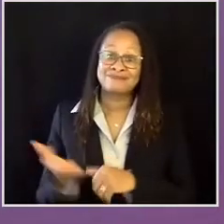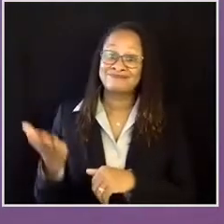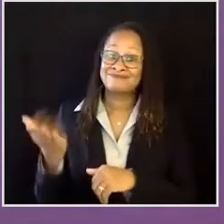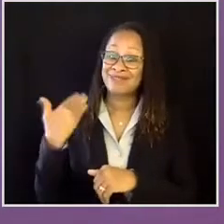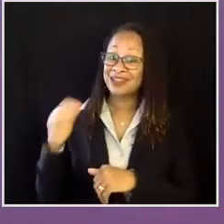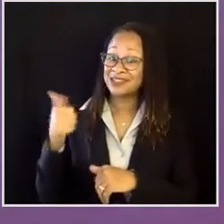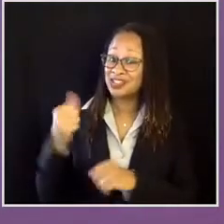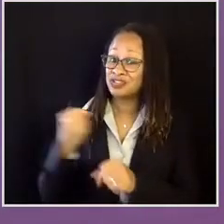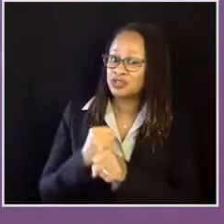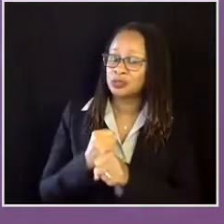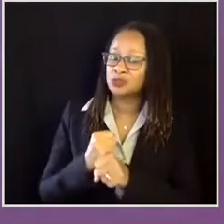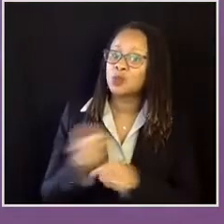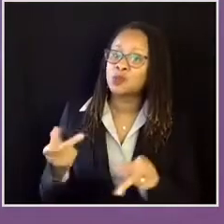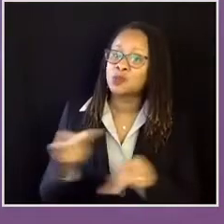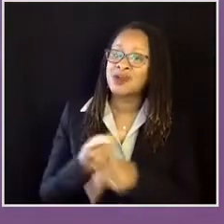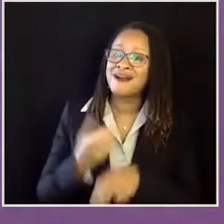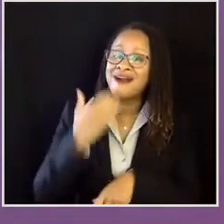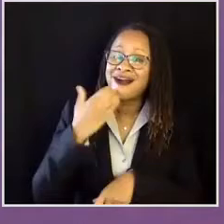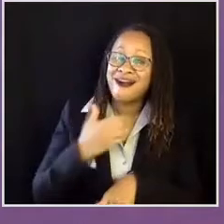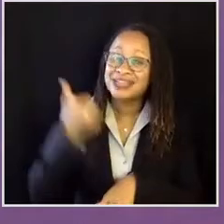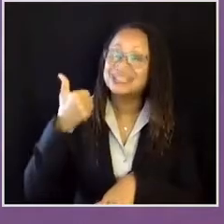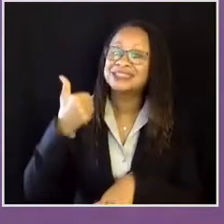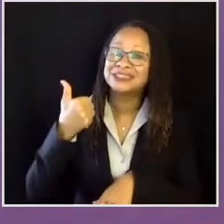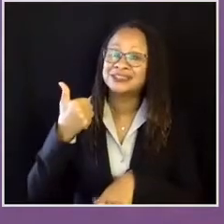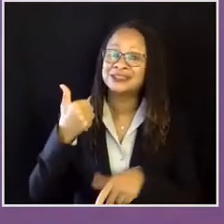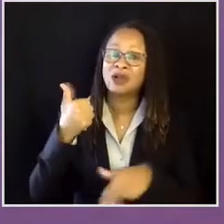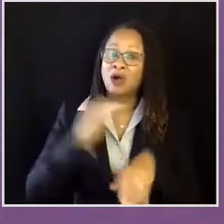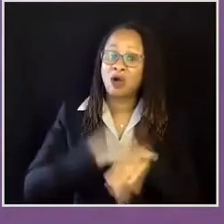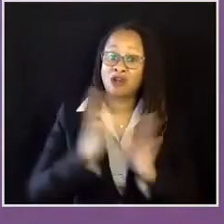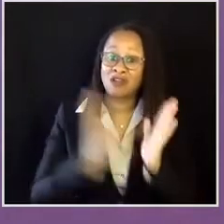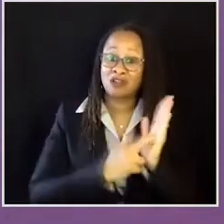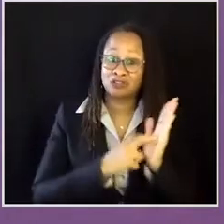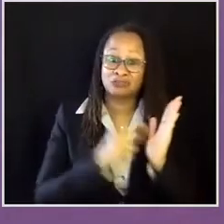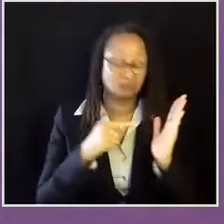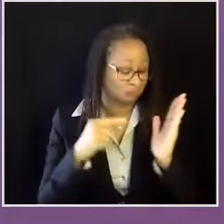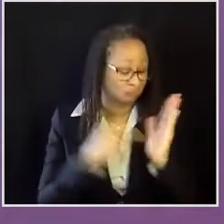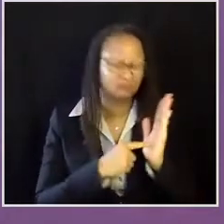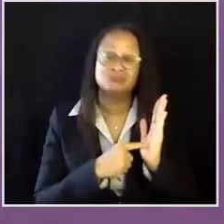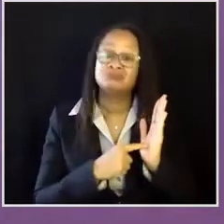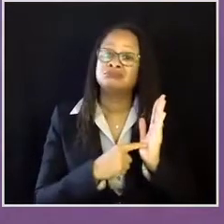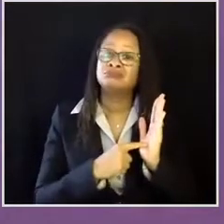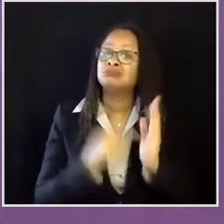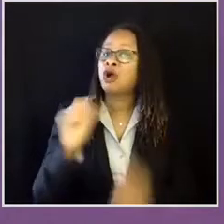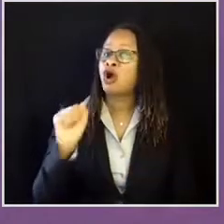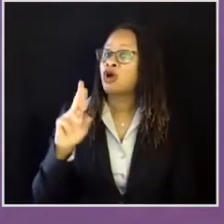the hottest decade ever recorded. The